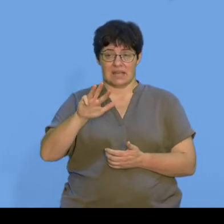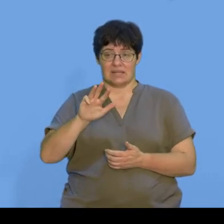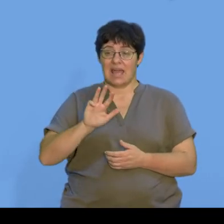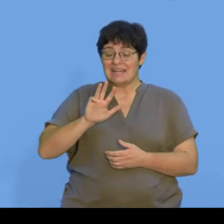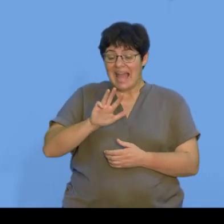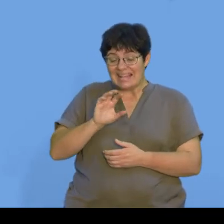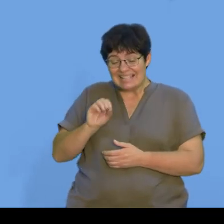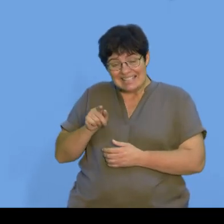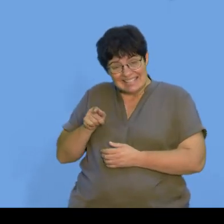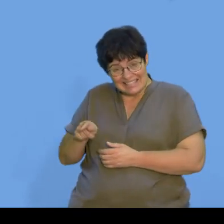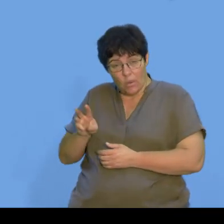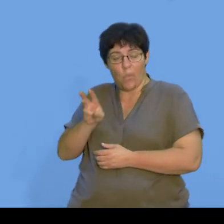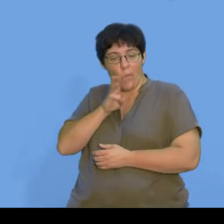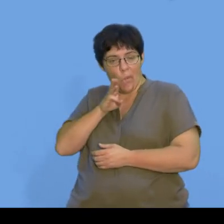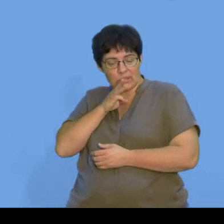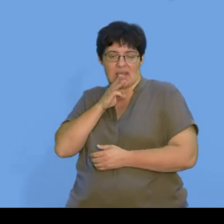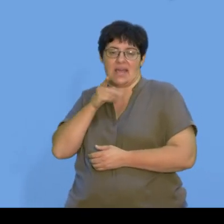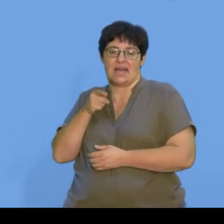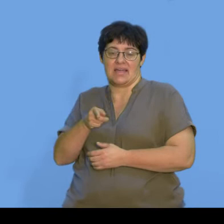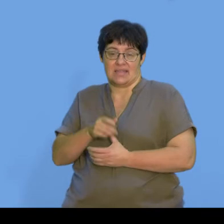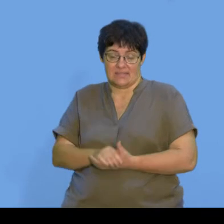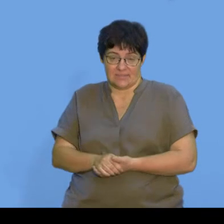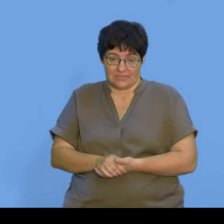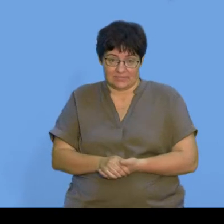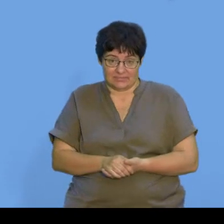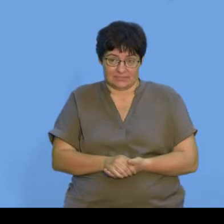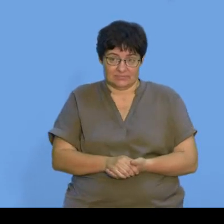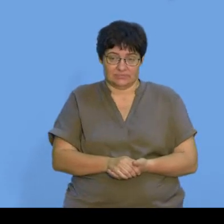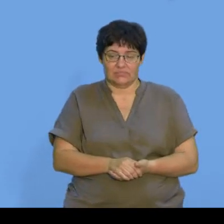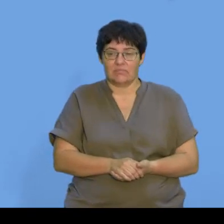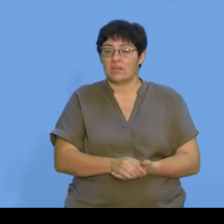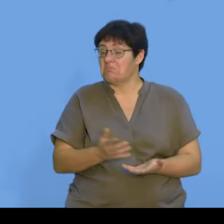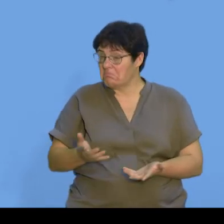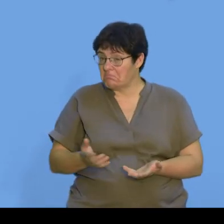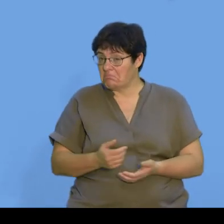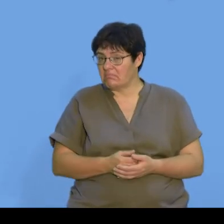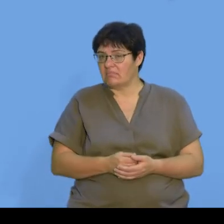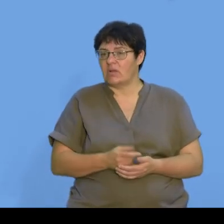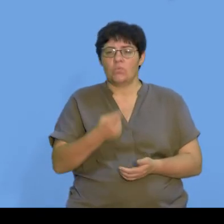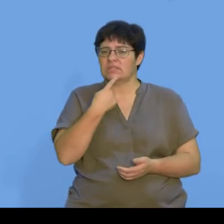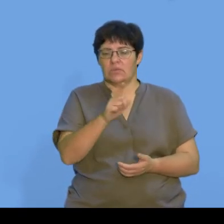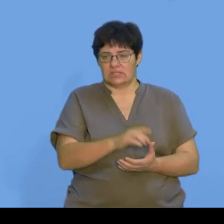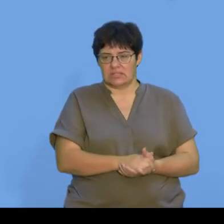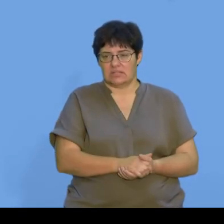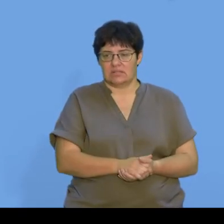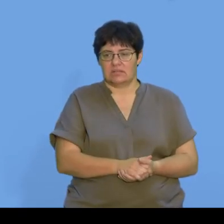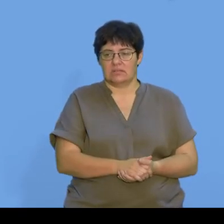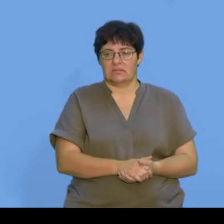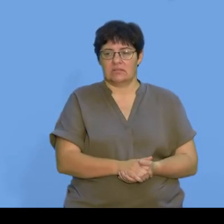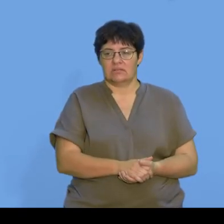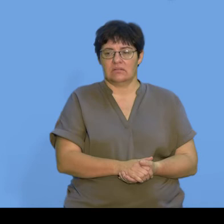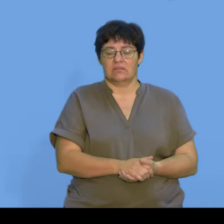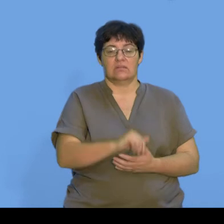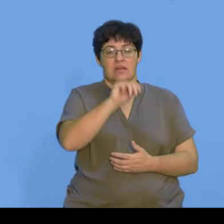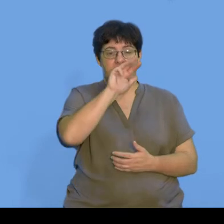actually the water of crystallization, right? So if that's the case, what are we saying? We are saying this